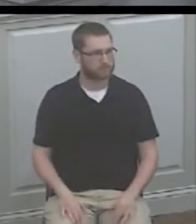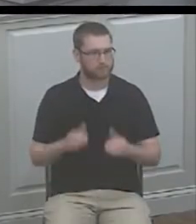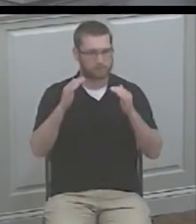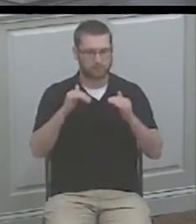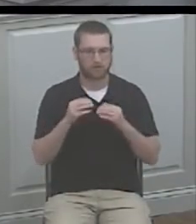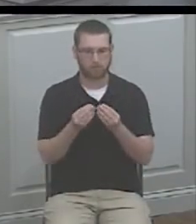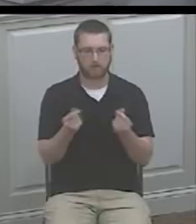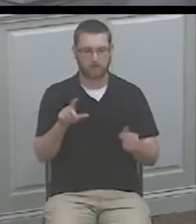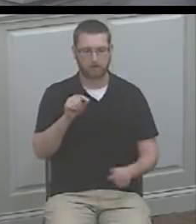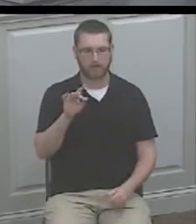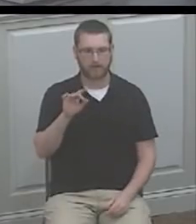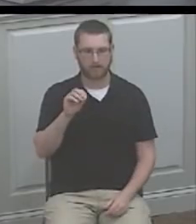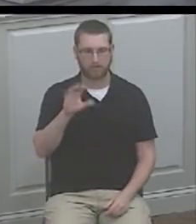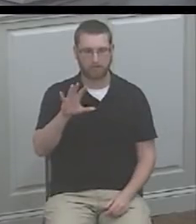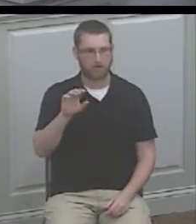Resolution